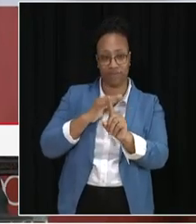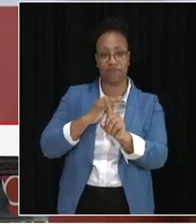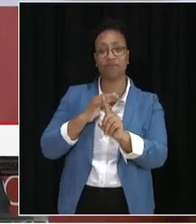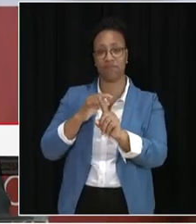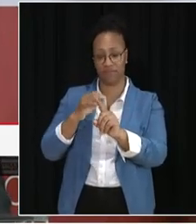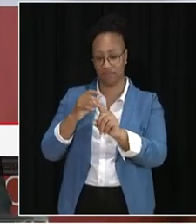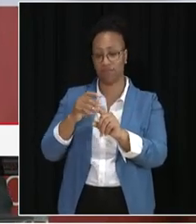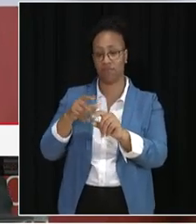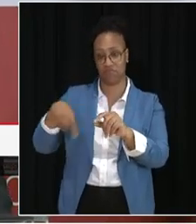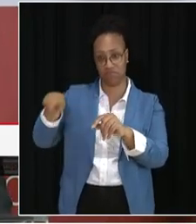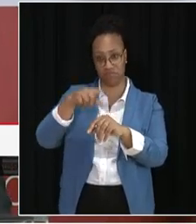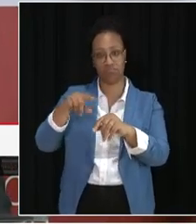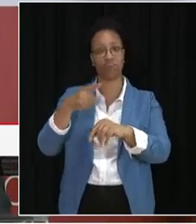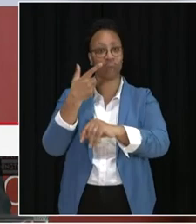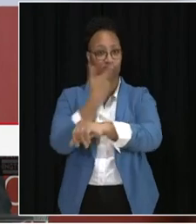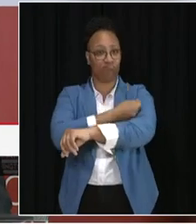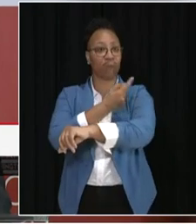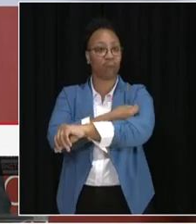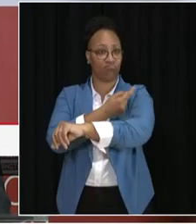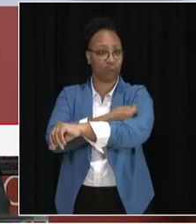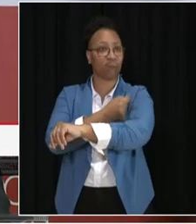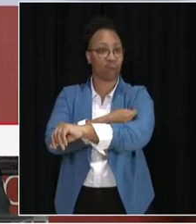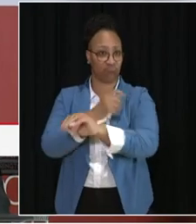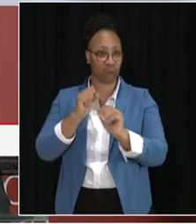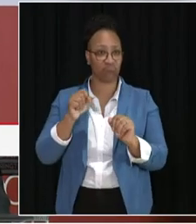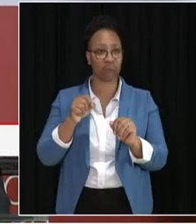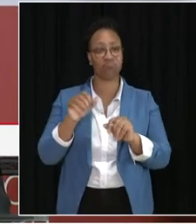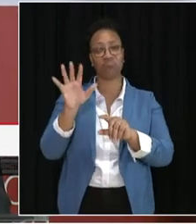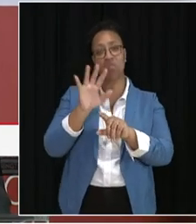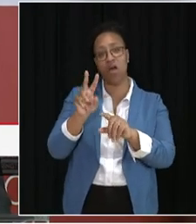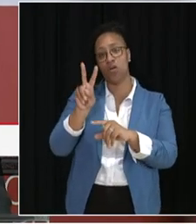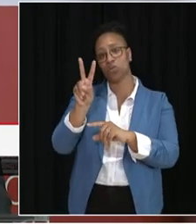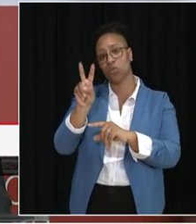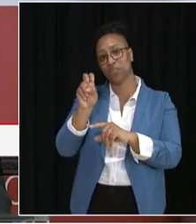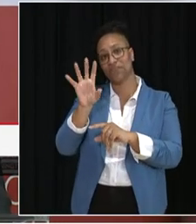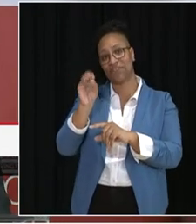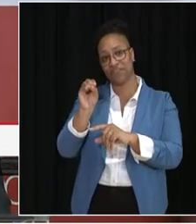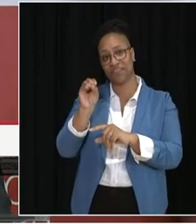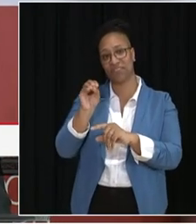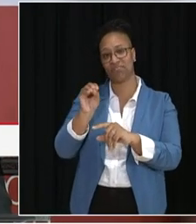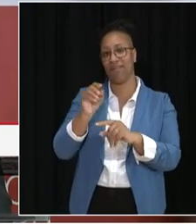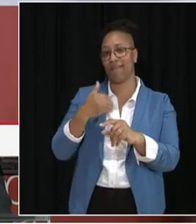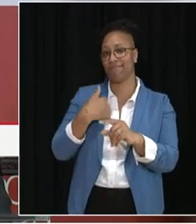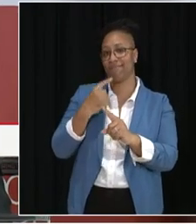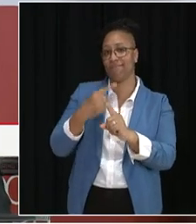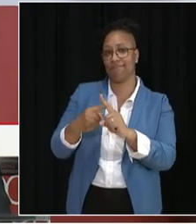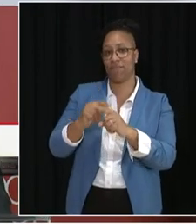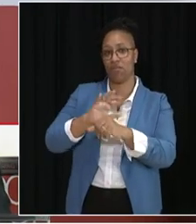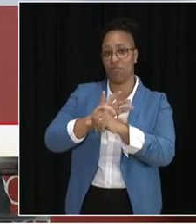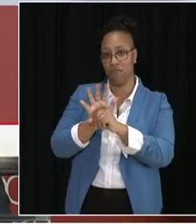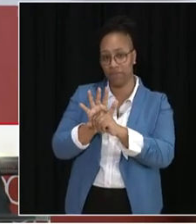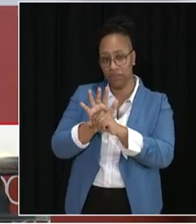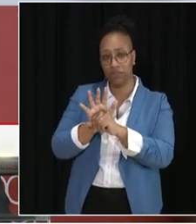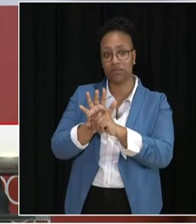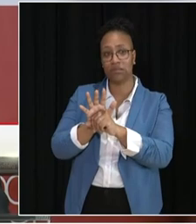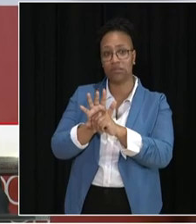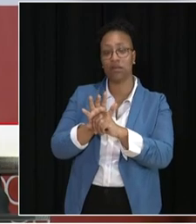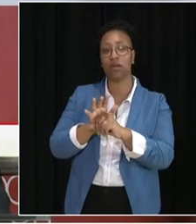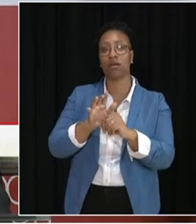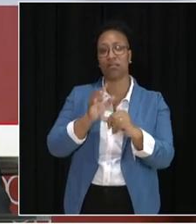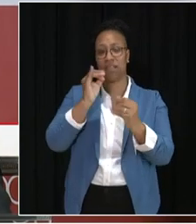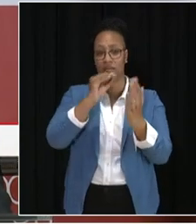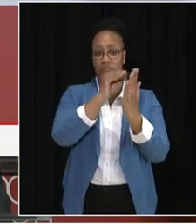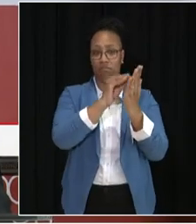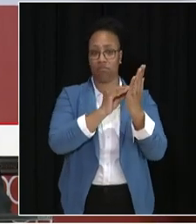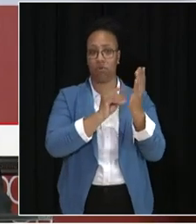had approximately 250 positive cases for students that were reported, and about 100 positive cases that were reported for staff.